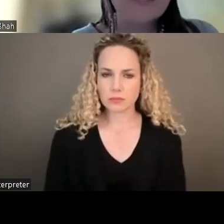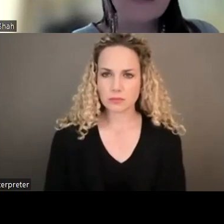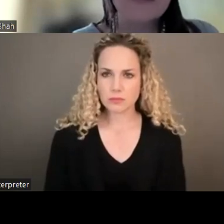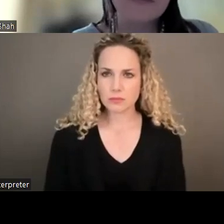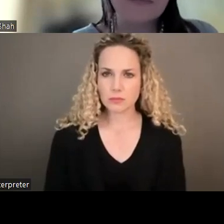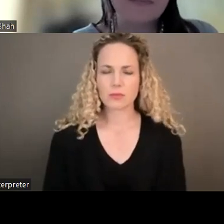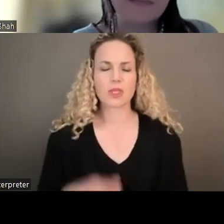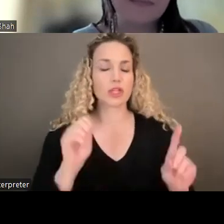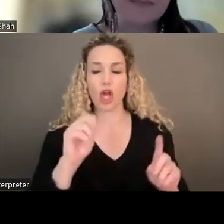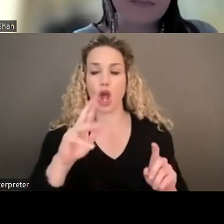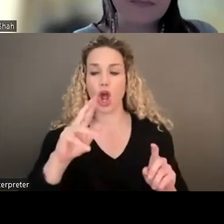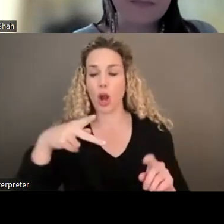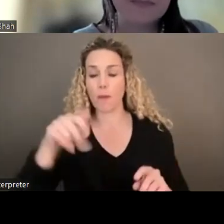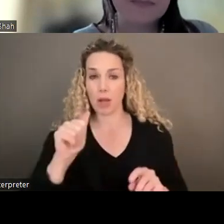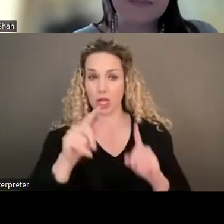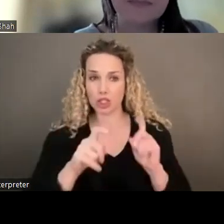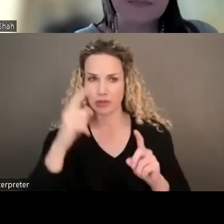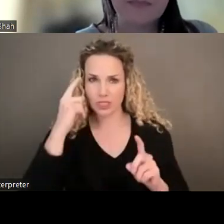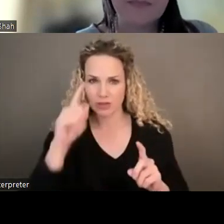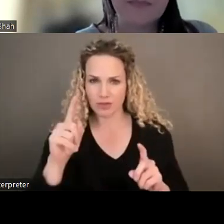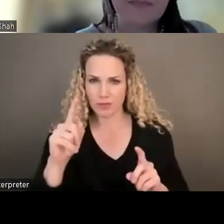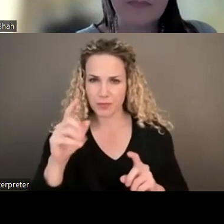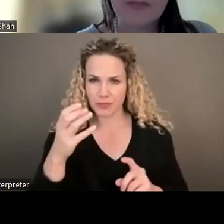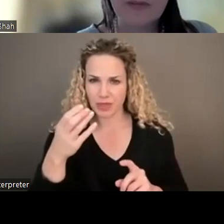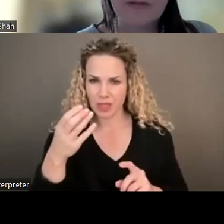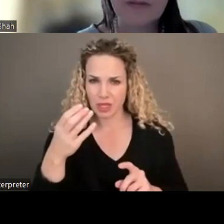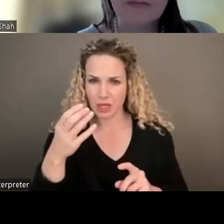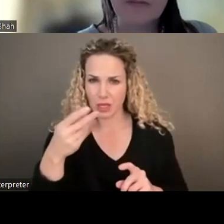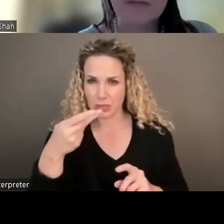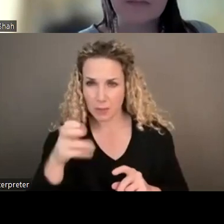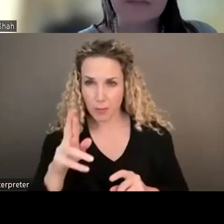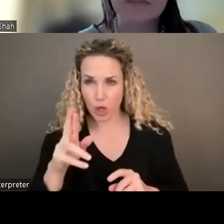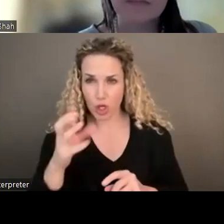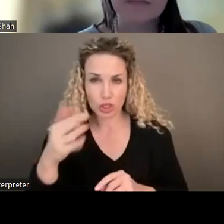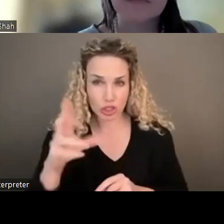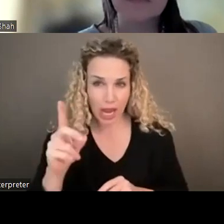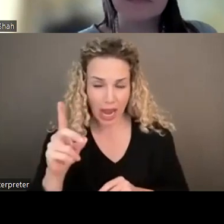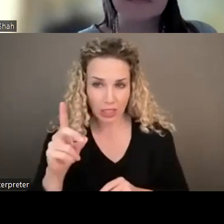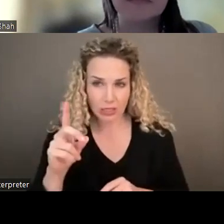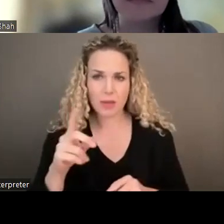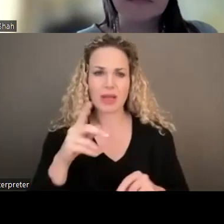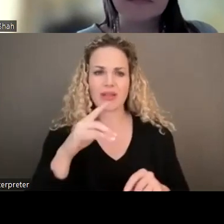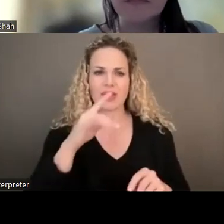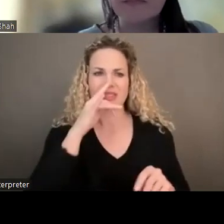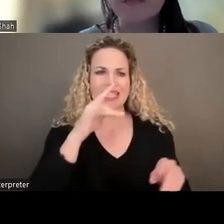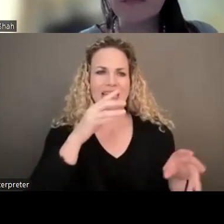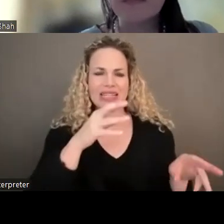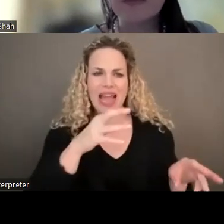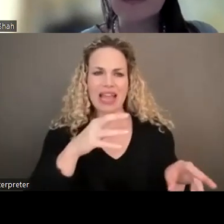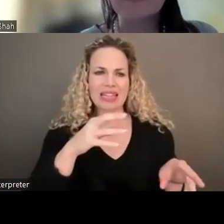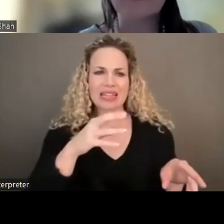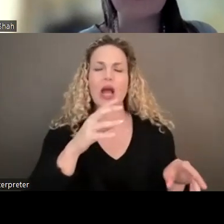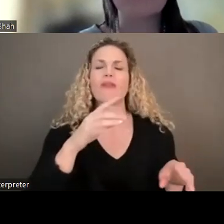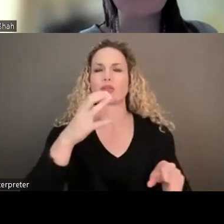Because the ARPA survey is per child, right? And they just leave by the June